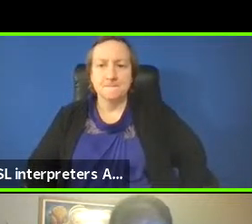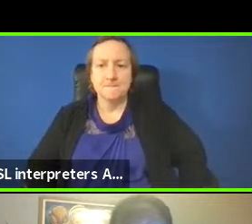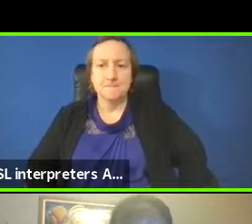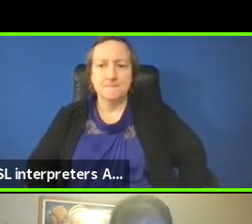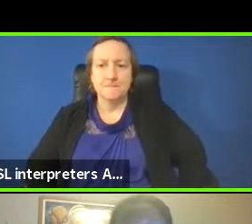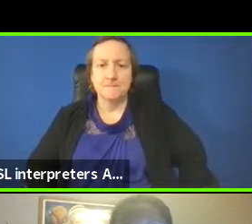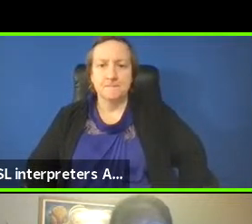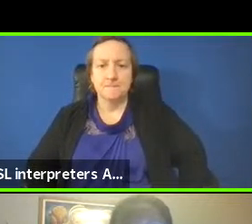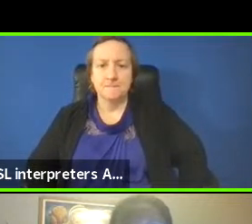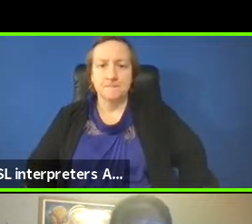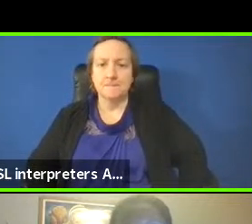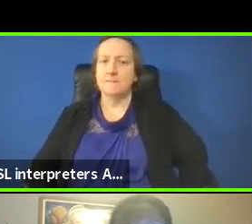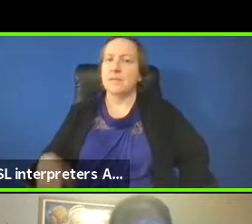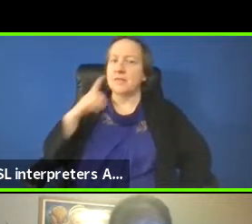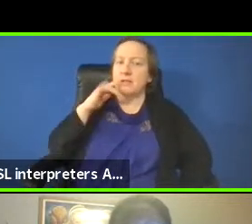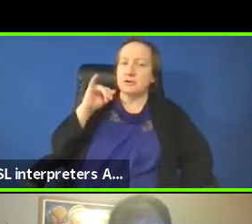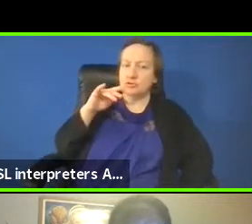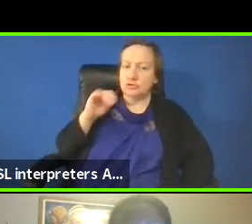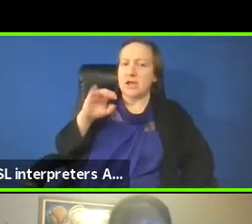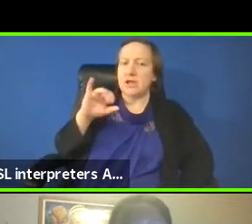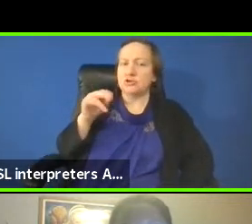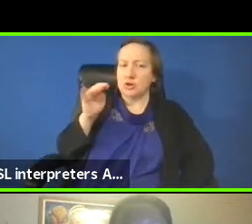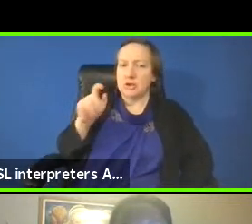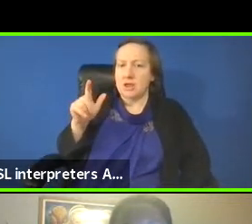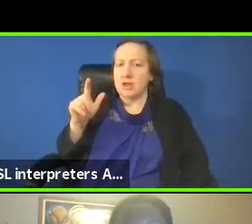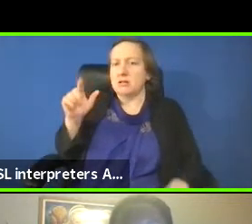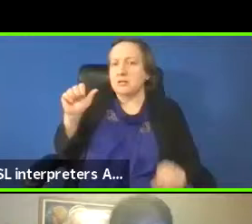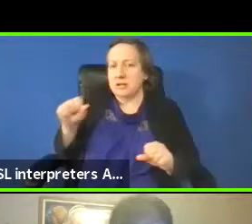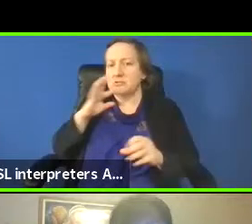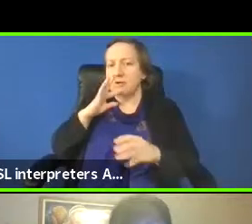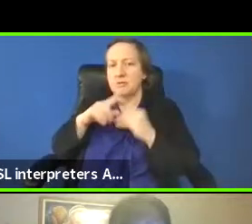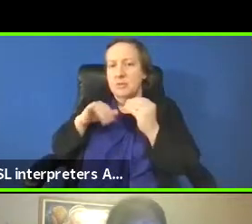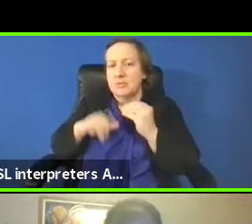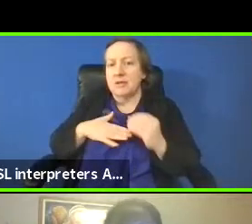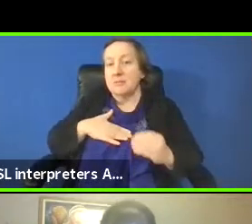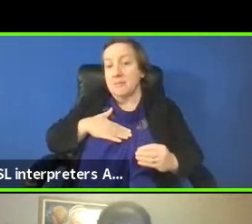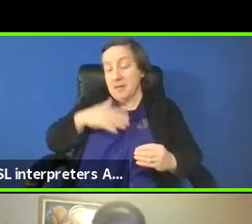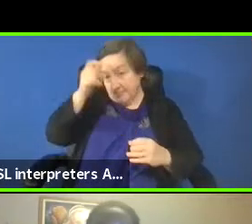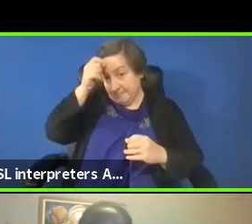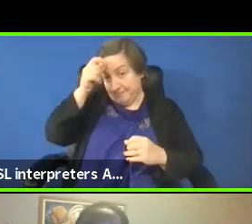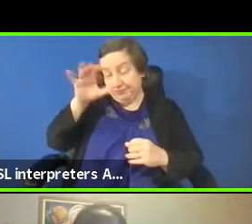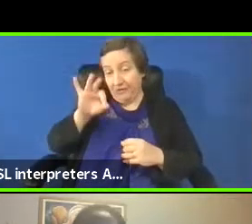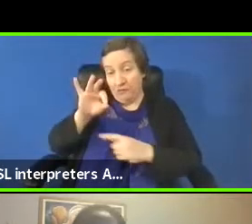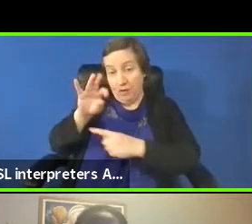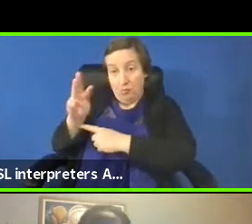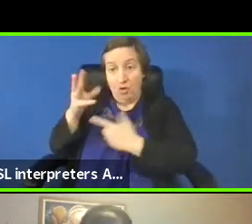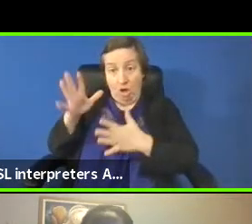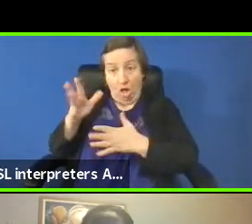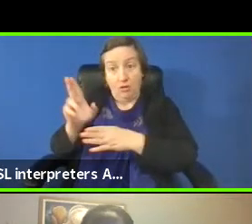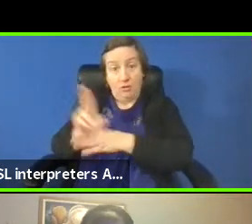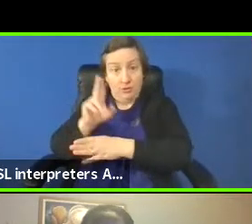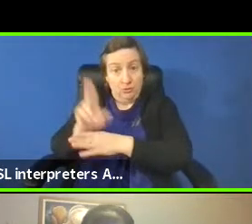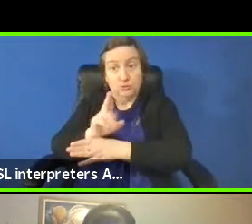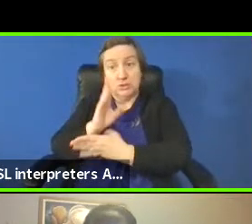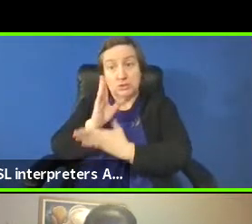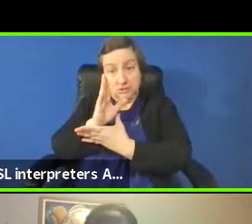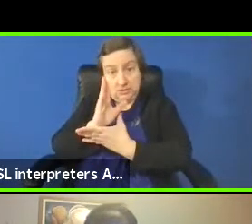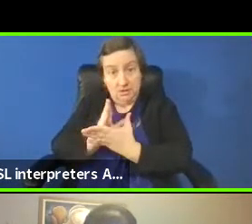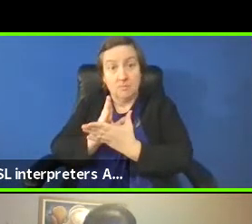I think Jake and Janelle can actually speak a little bit to that. I mean, my understanding is that the framework is already being utilized in some of